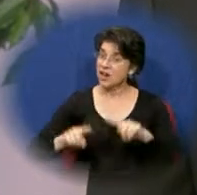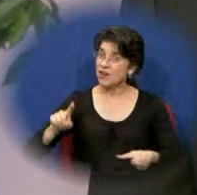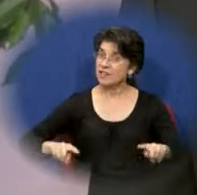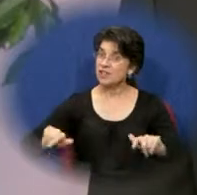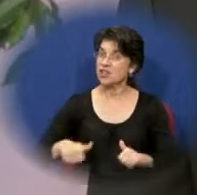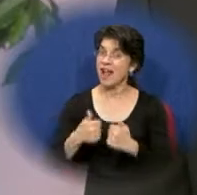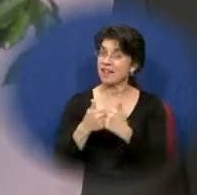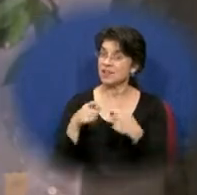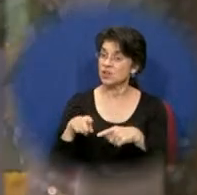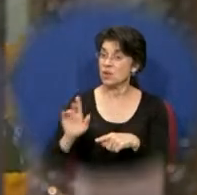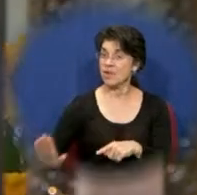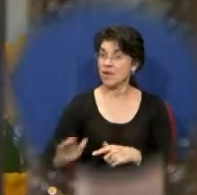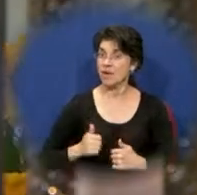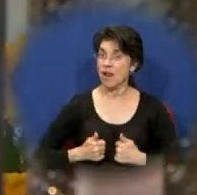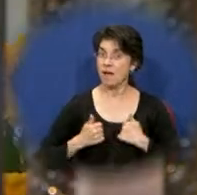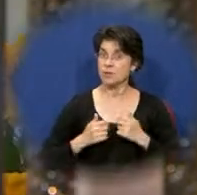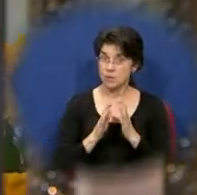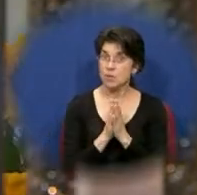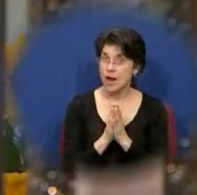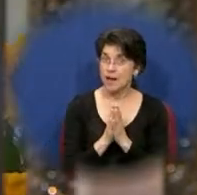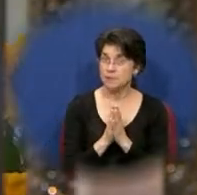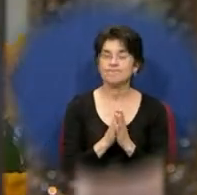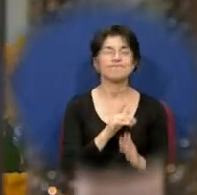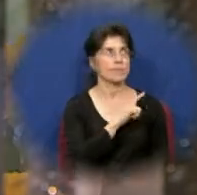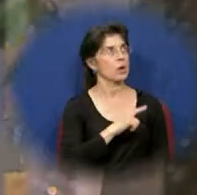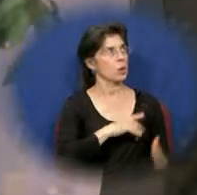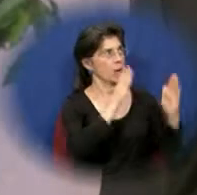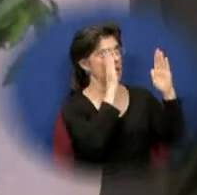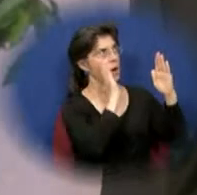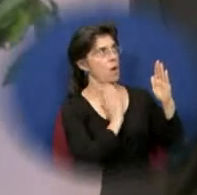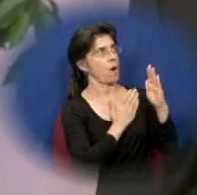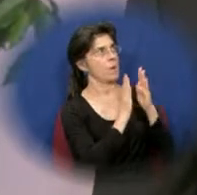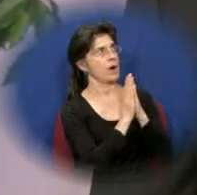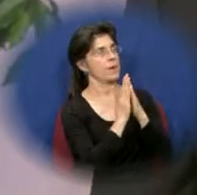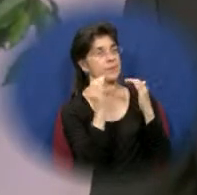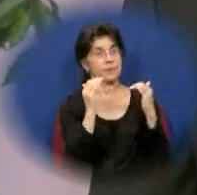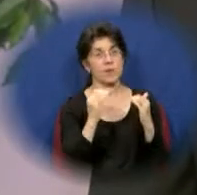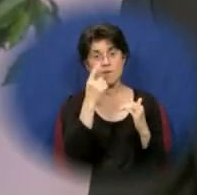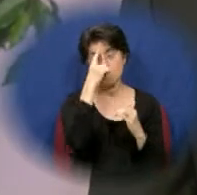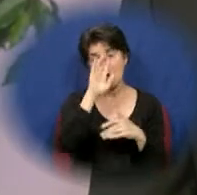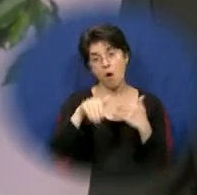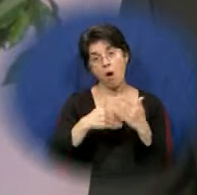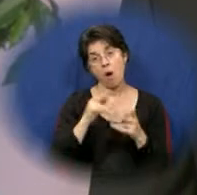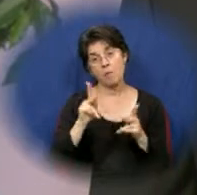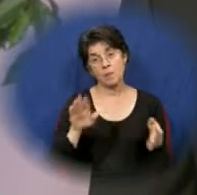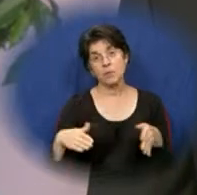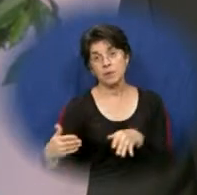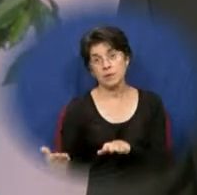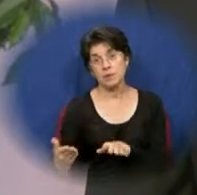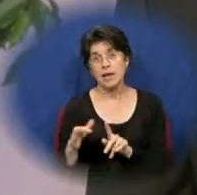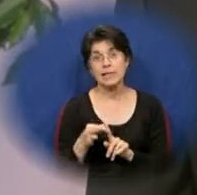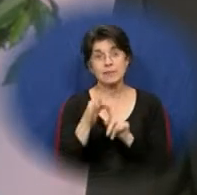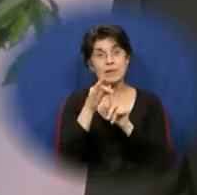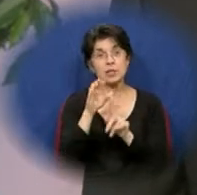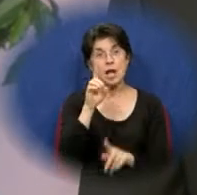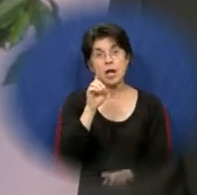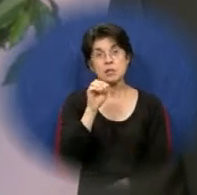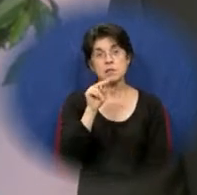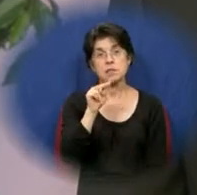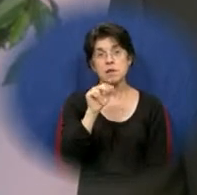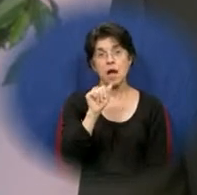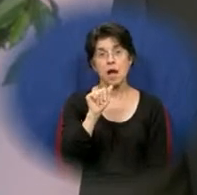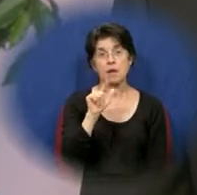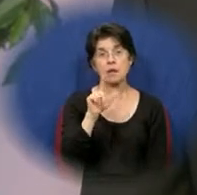we pray to the Lord. Lord, hear our prayer. For all the faithful departed, especially Donald Heyer